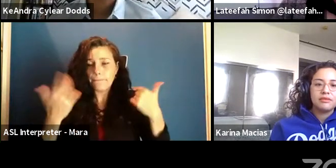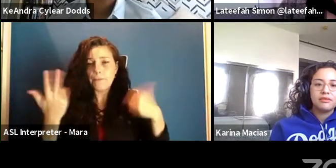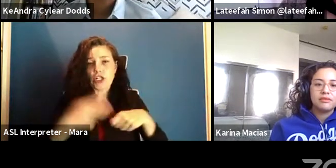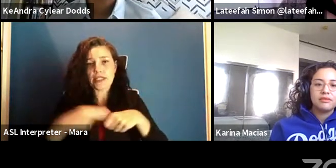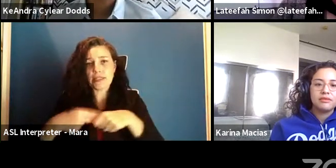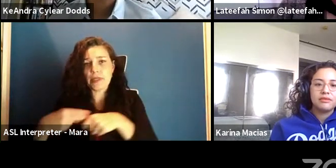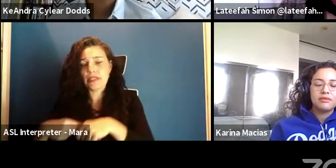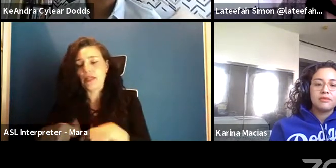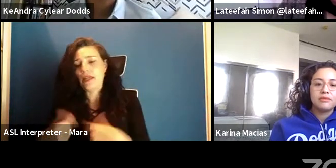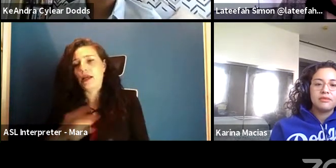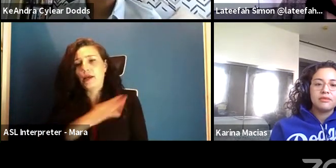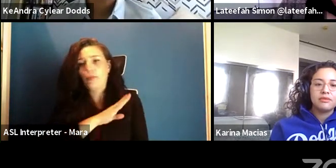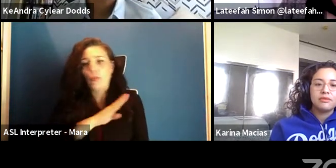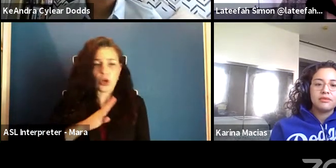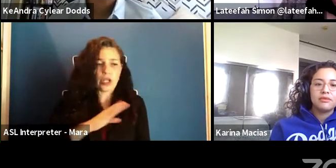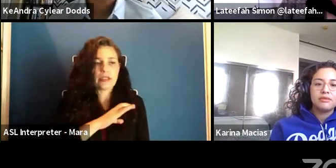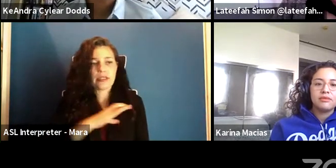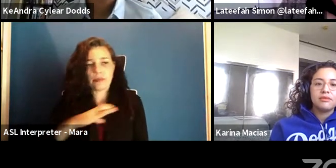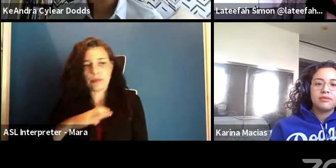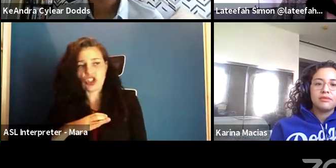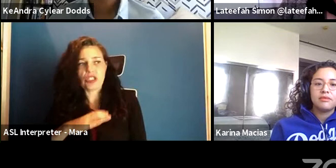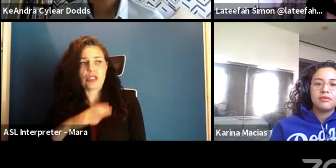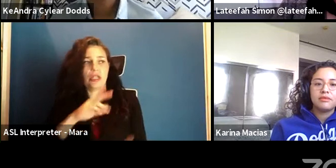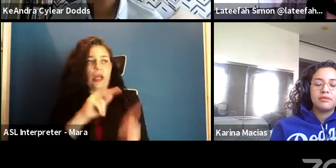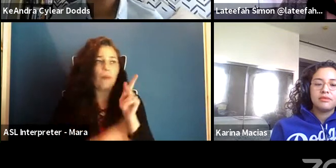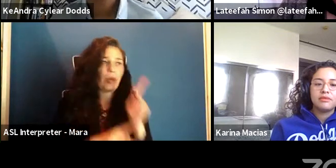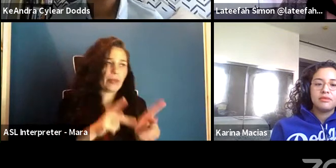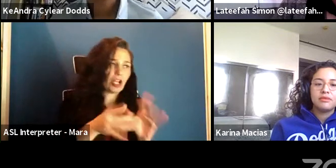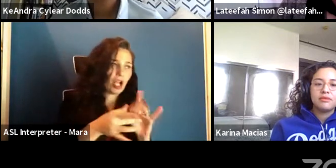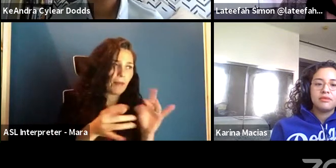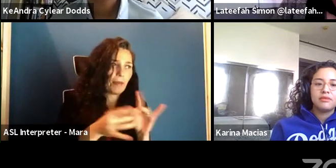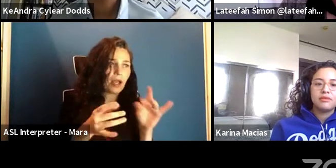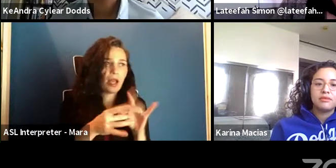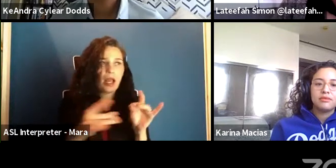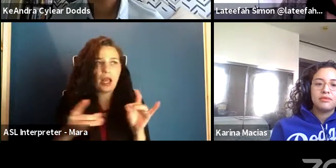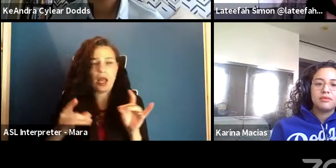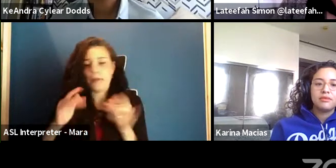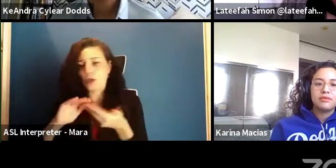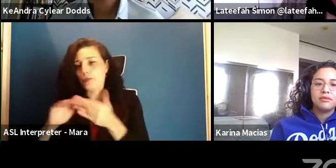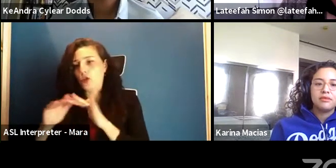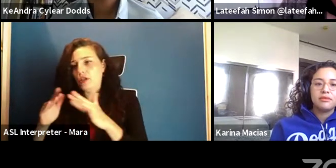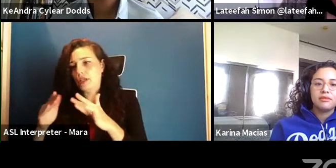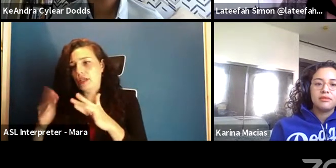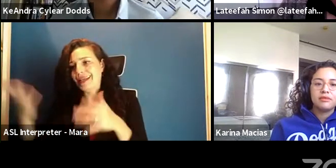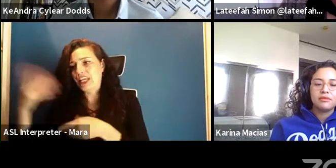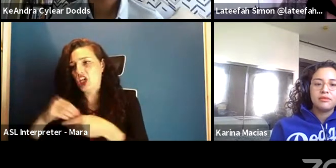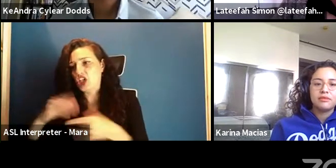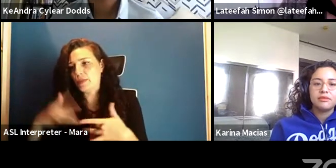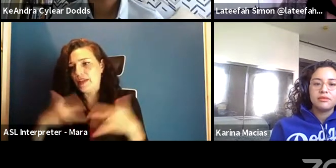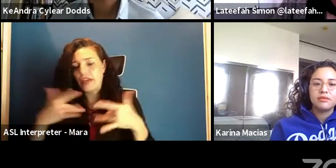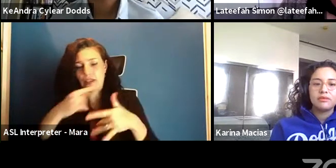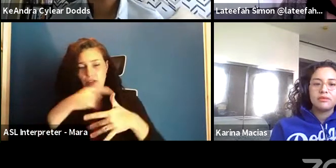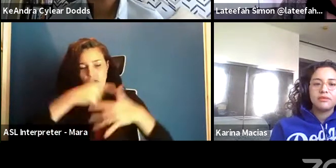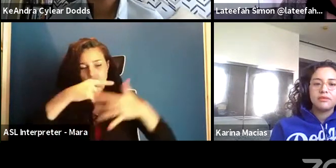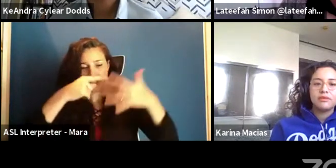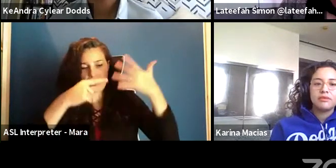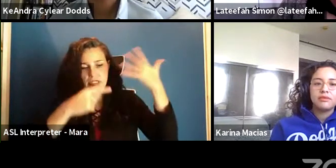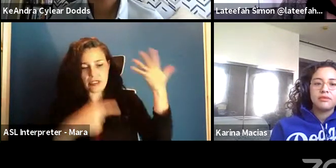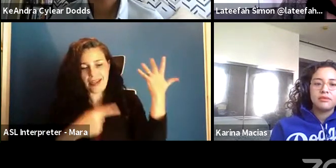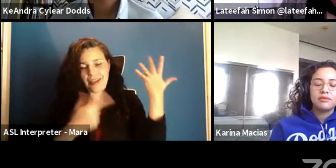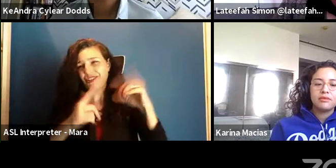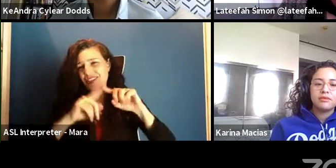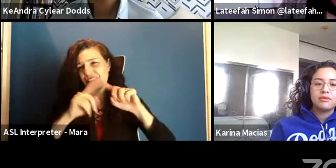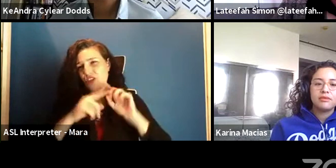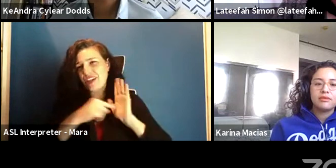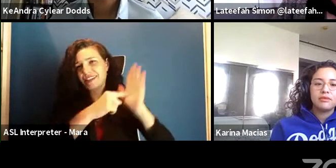public comment, it could be a community engagement event. And, if those are some of the key examples, or some